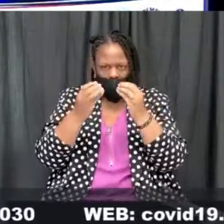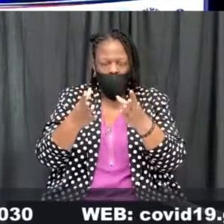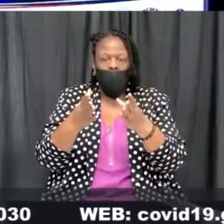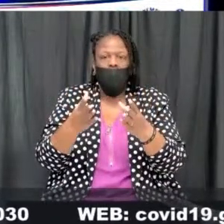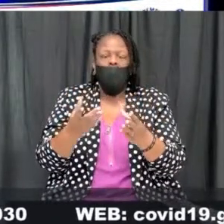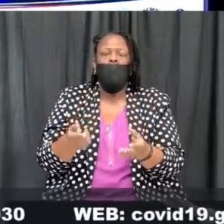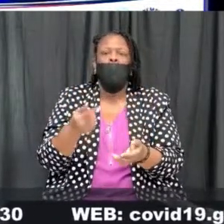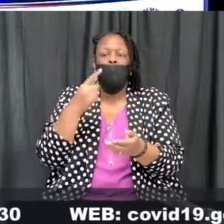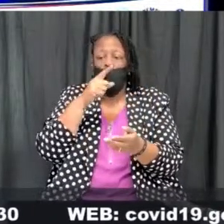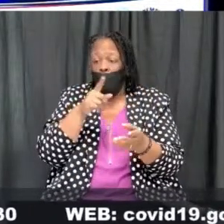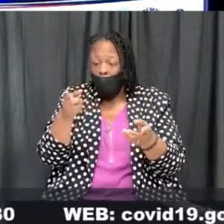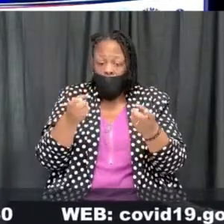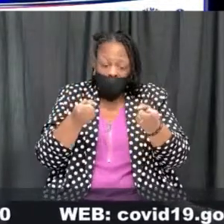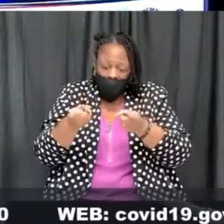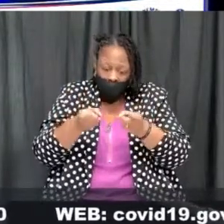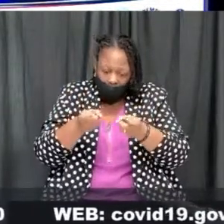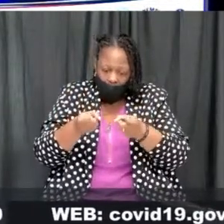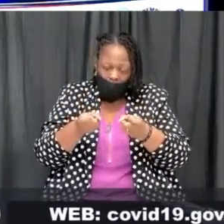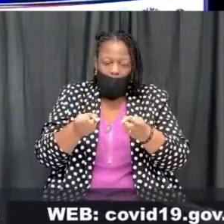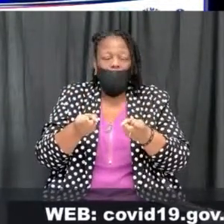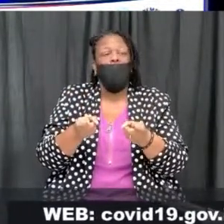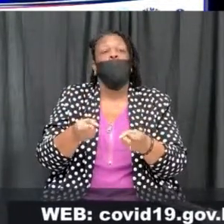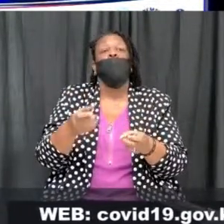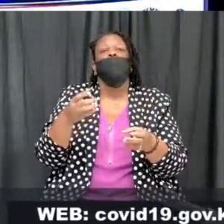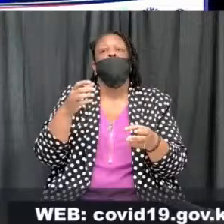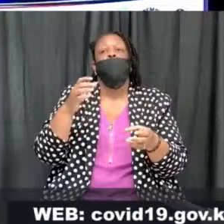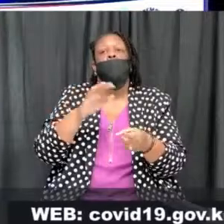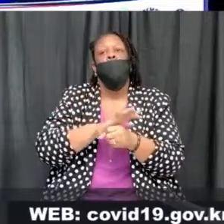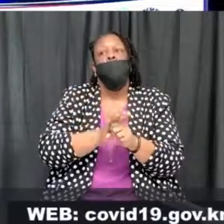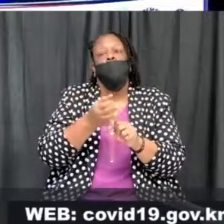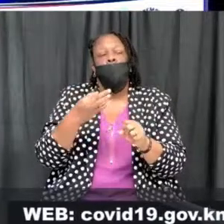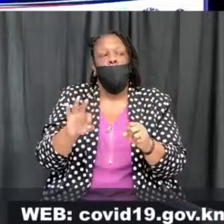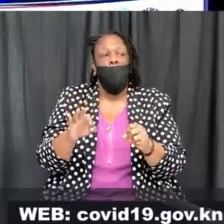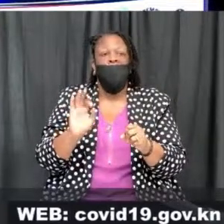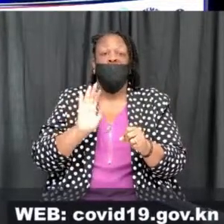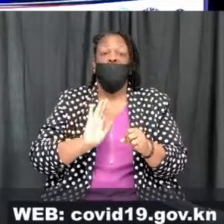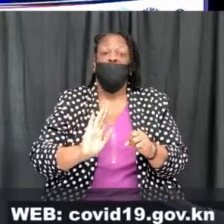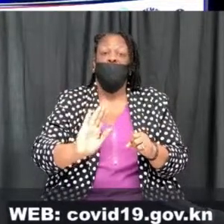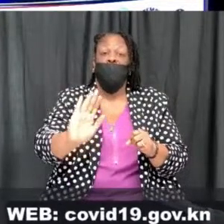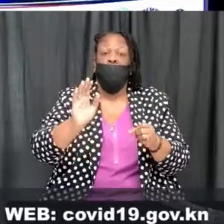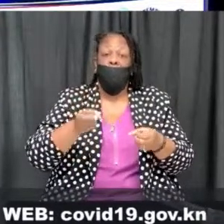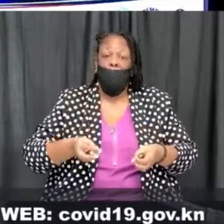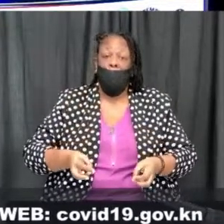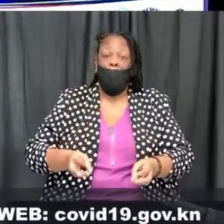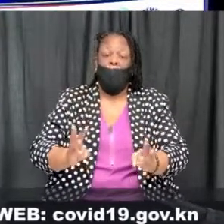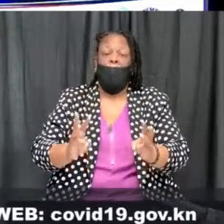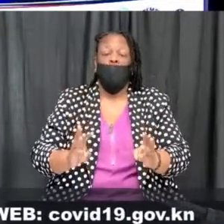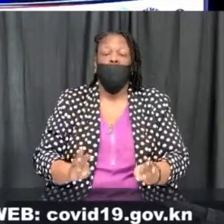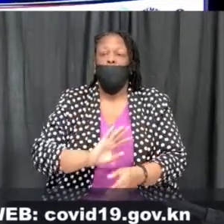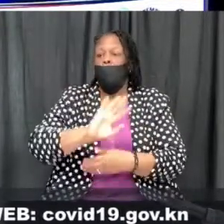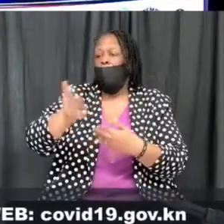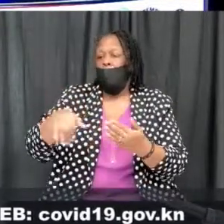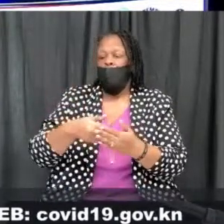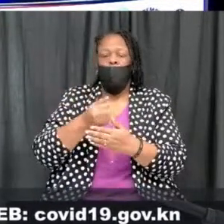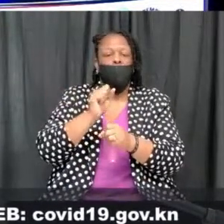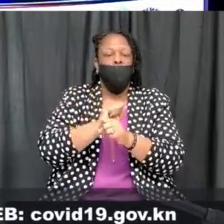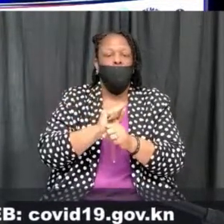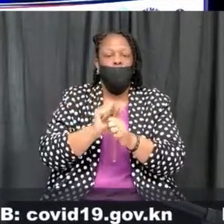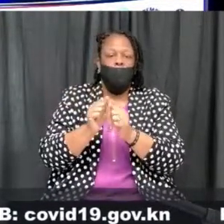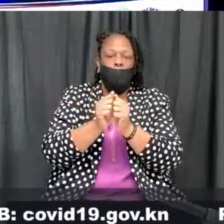can best manage the pandemic in your own way. And we are all in this together.